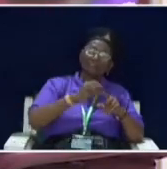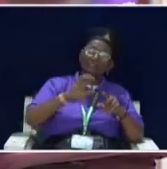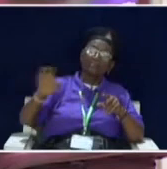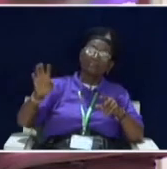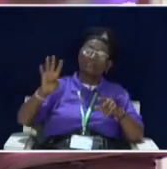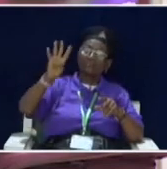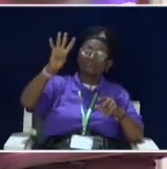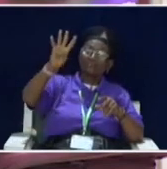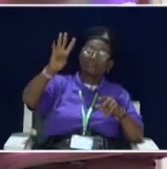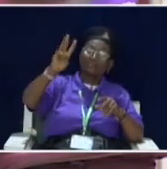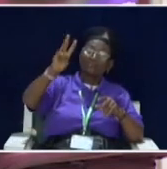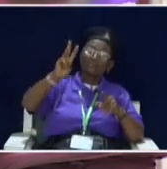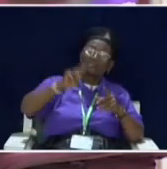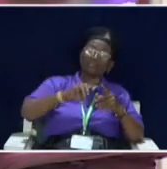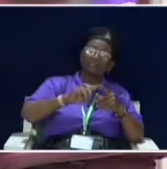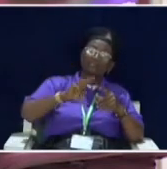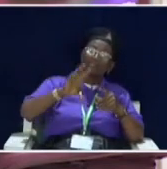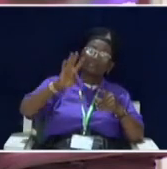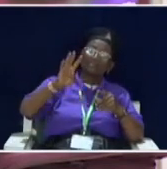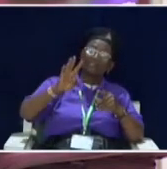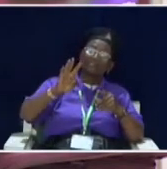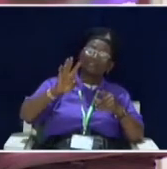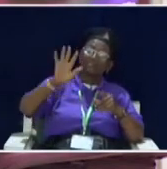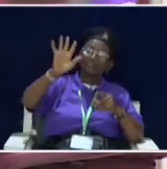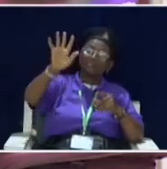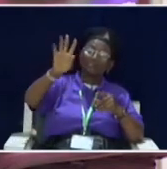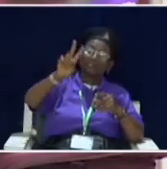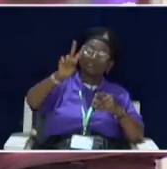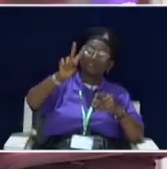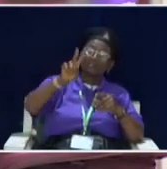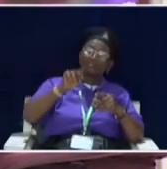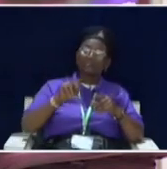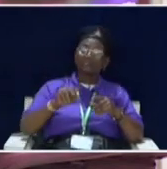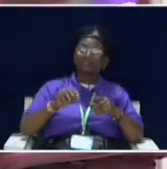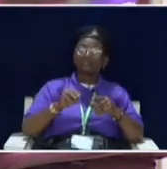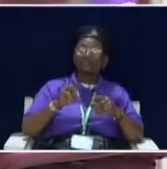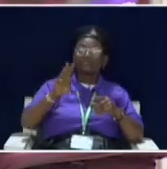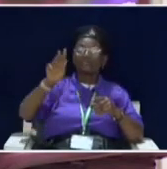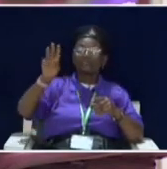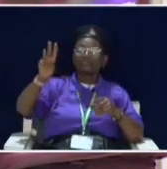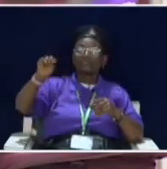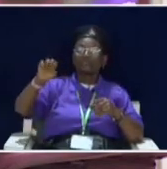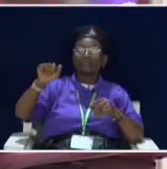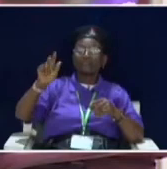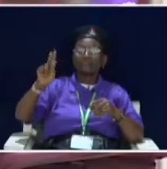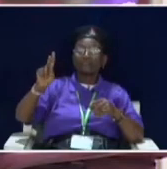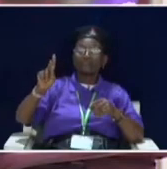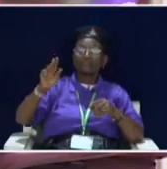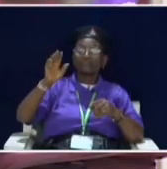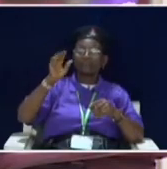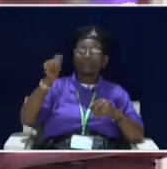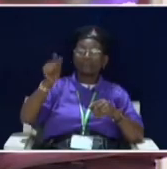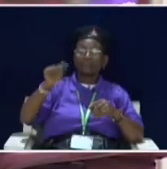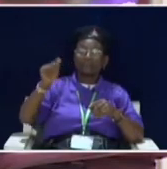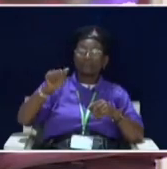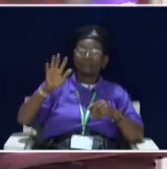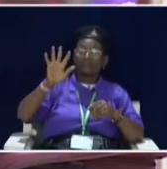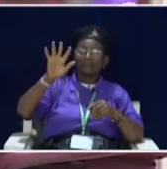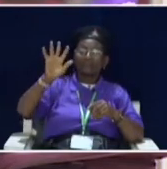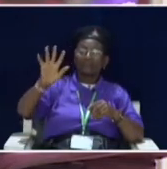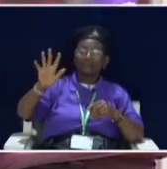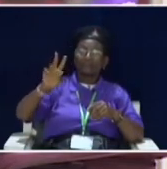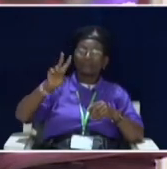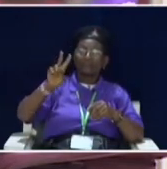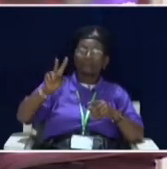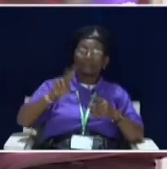to 52. Ẹsẹ̀ ìkẹrìndínláàádọ́ta dé ìkejìléláàádọ́ta. Mark 10, 46 to 52. Mark orí ìkẹwà,